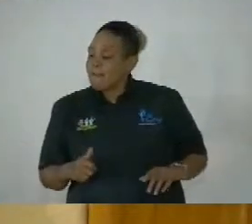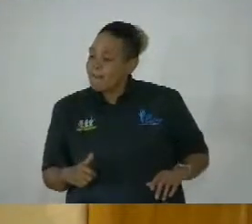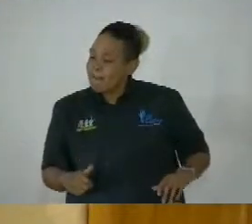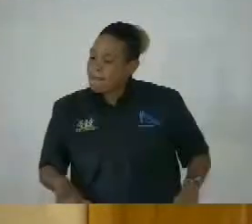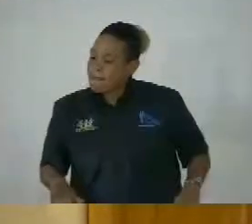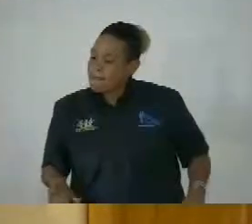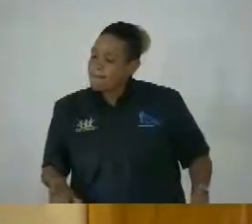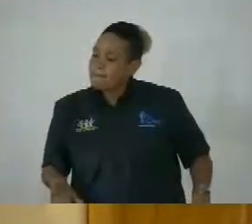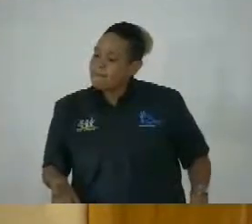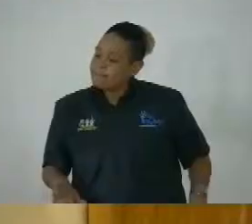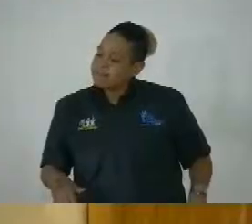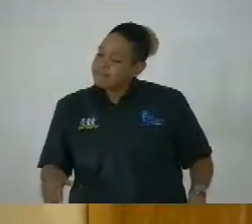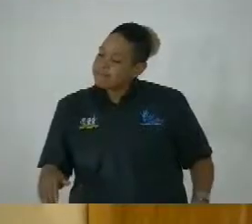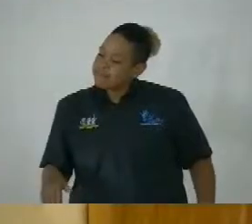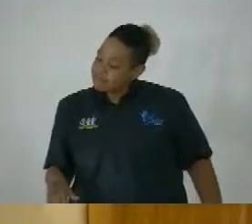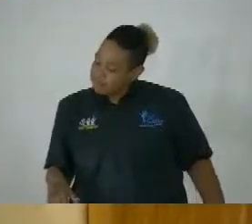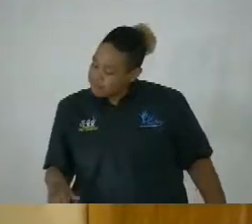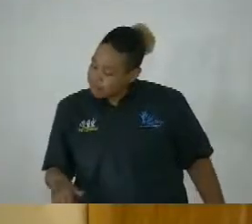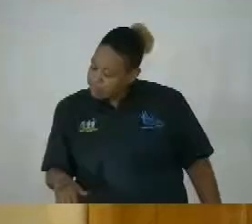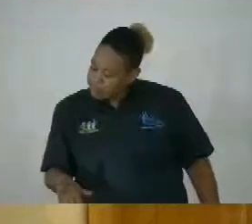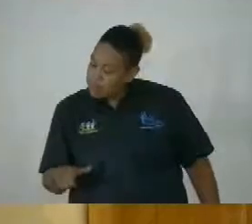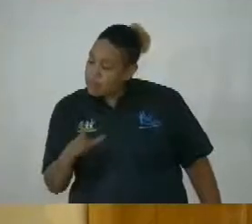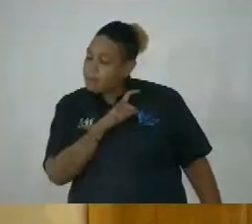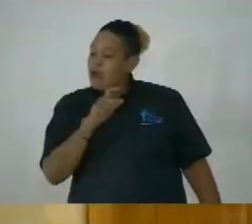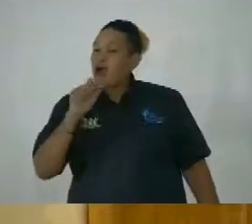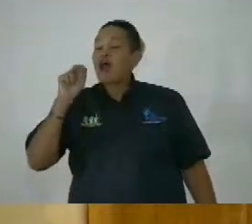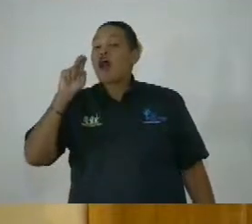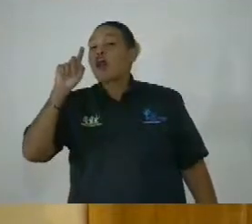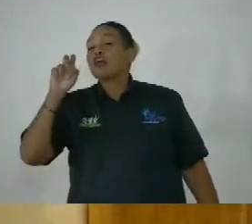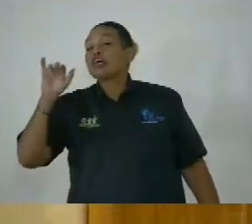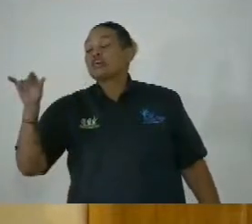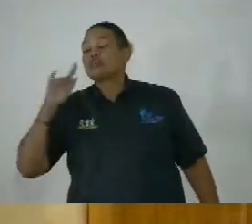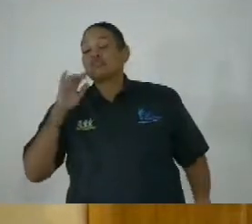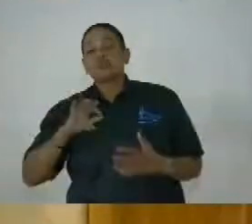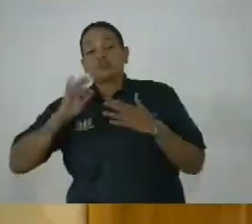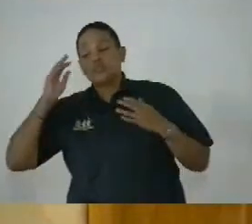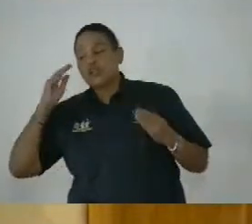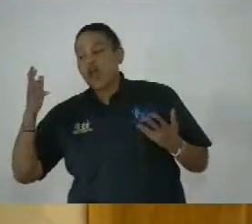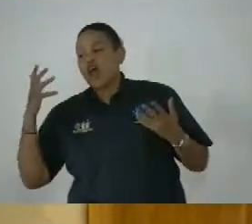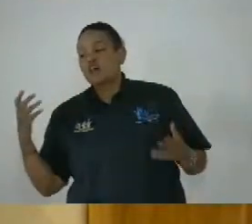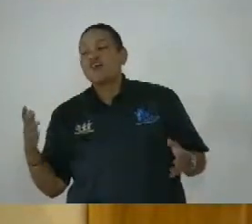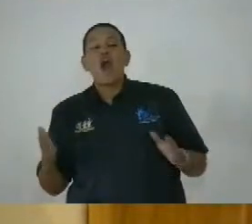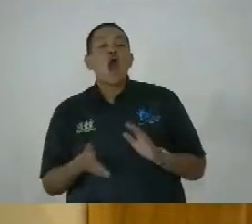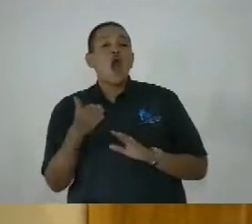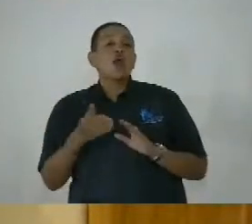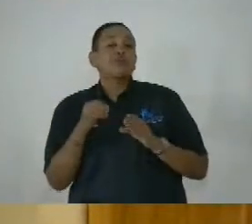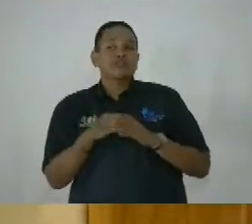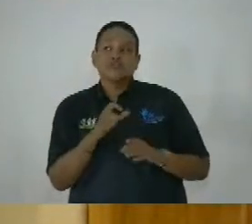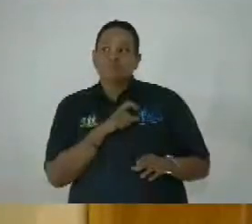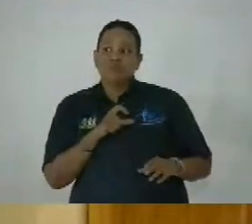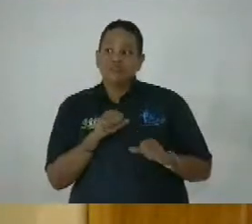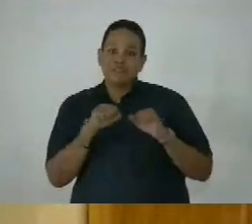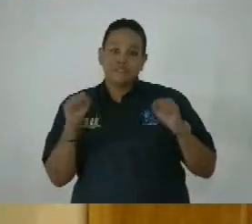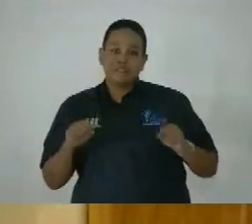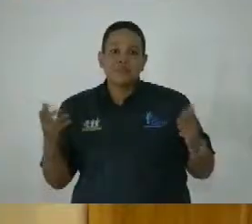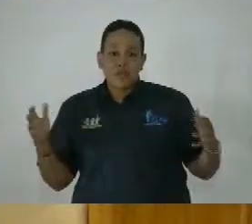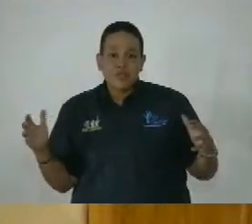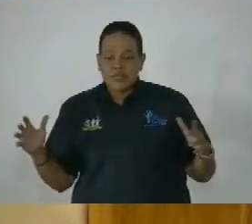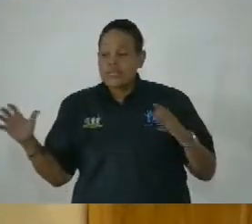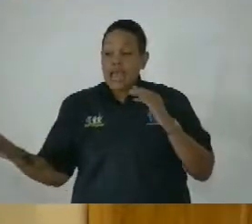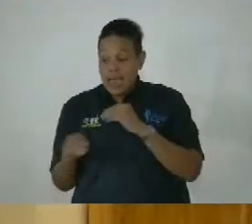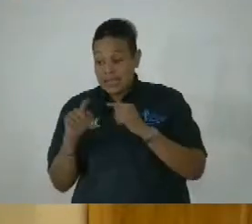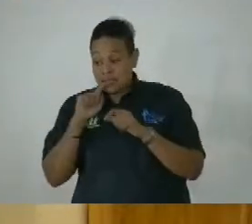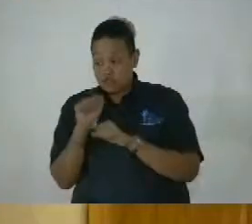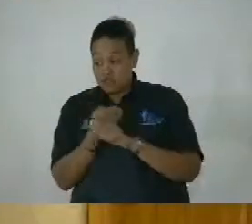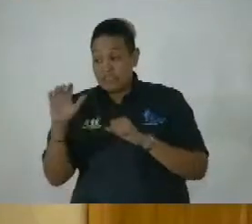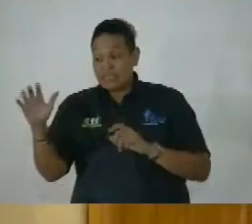the auxiliary force, as we call it, Island Special Constabulary Force, were already operating within the security system. Indeed,